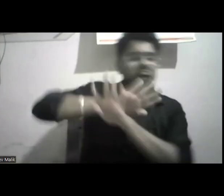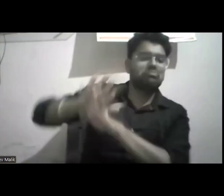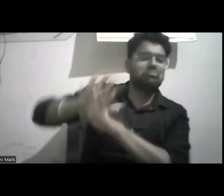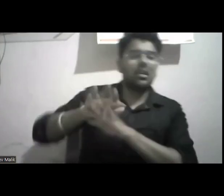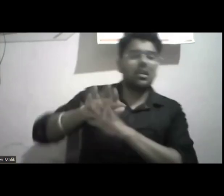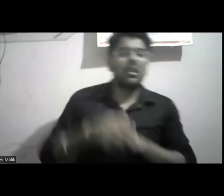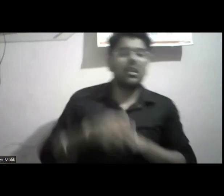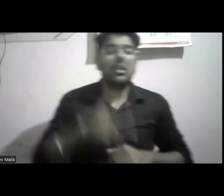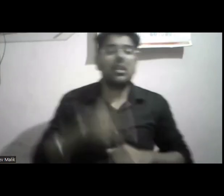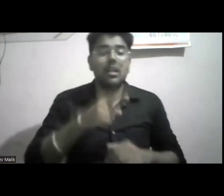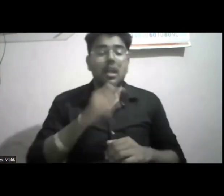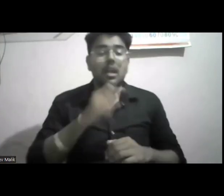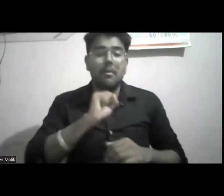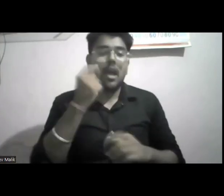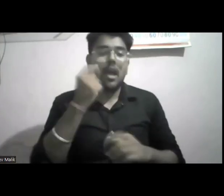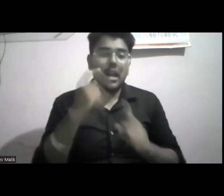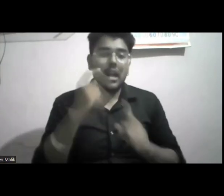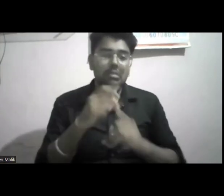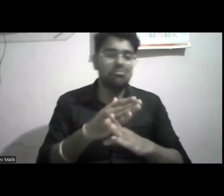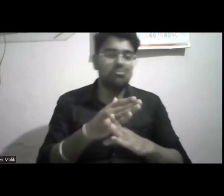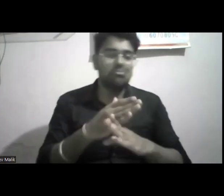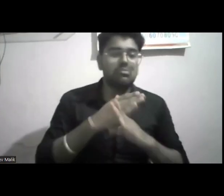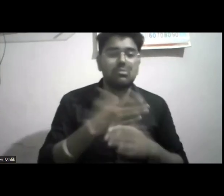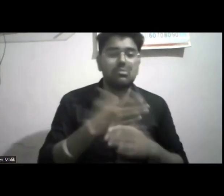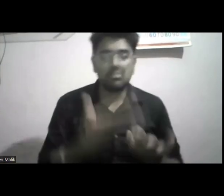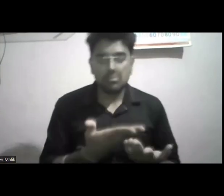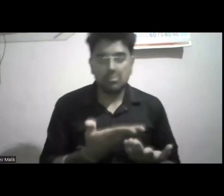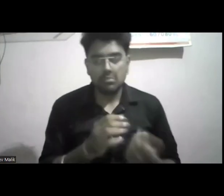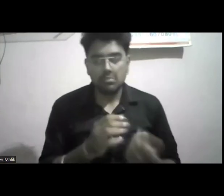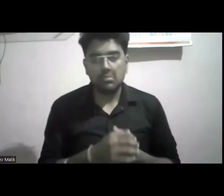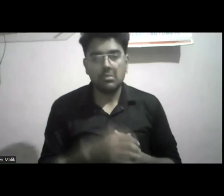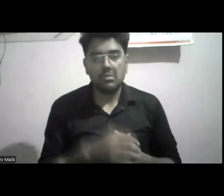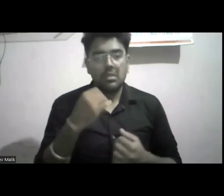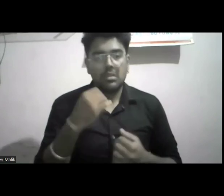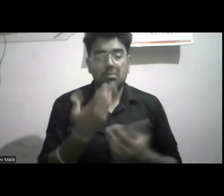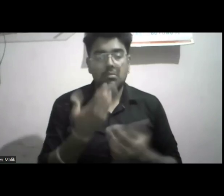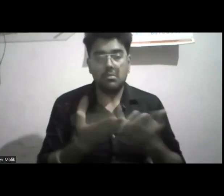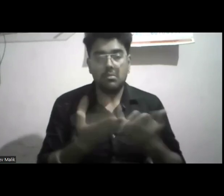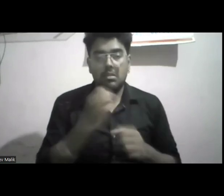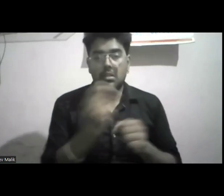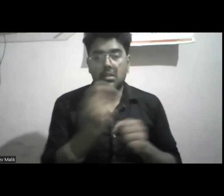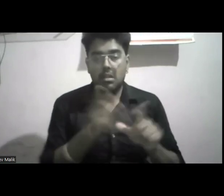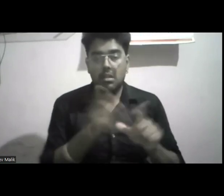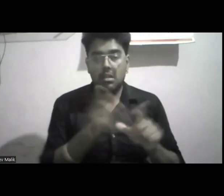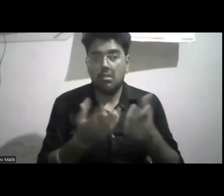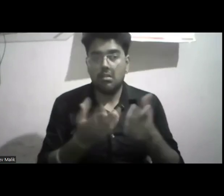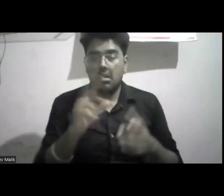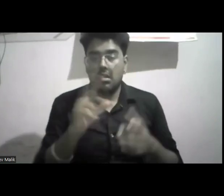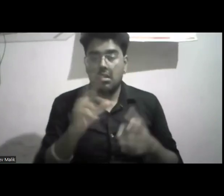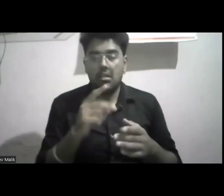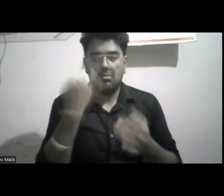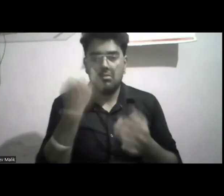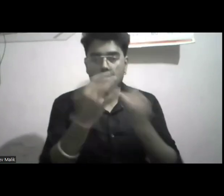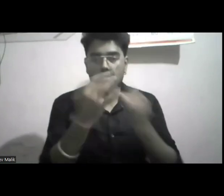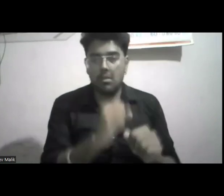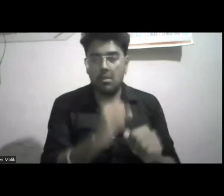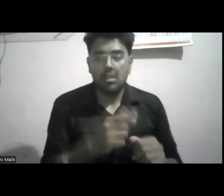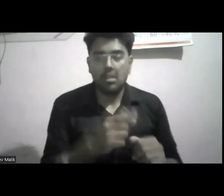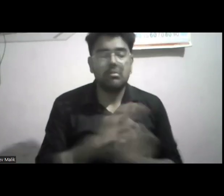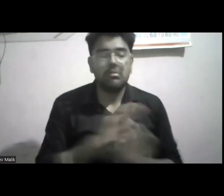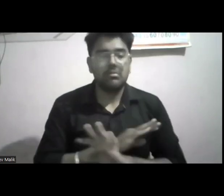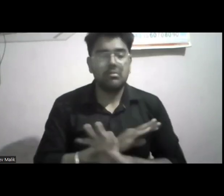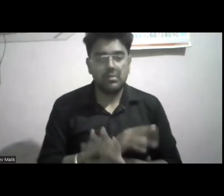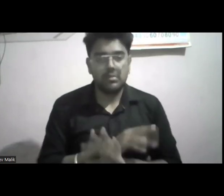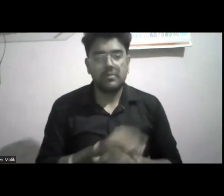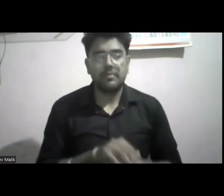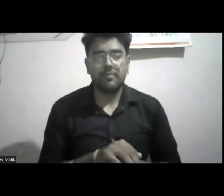protect her identity because she's so paranoid that this guy might find her again or the police might find her and things like that. So this